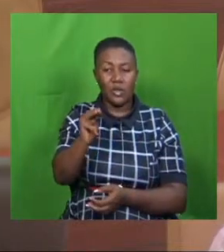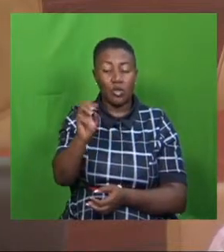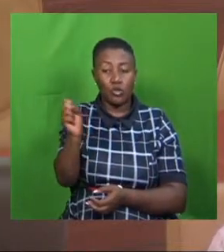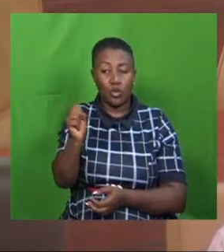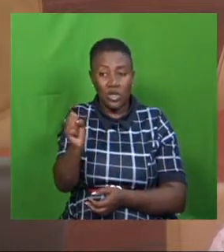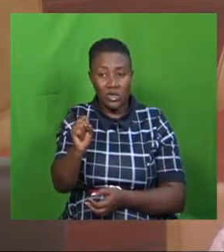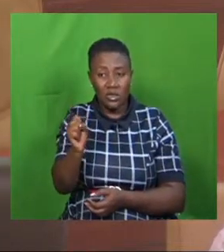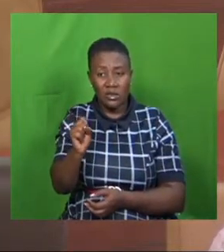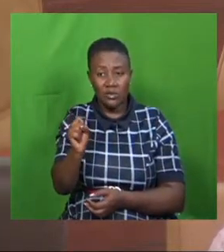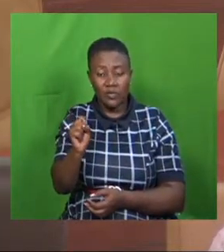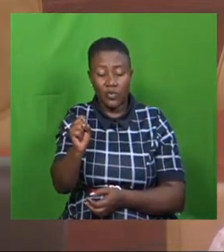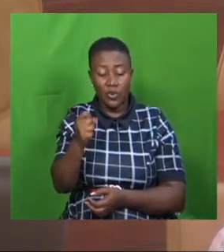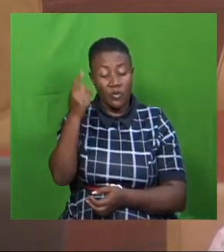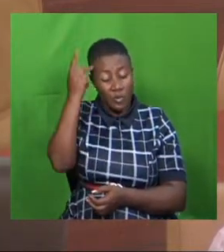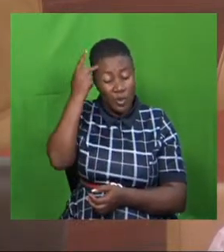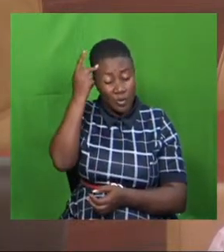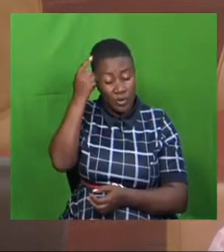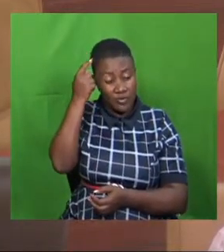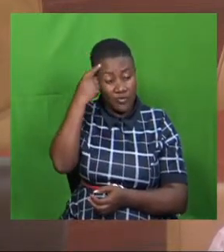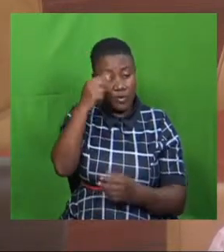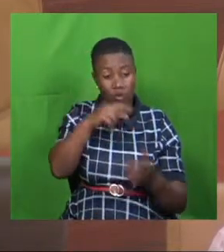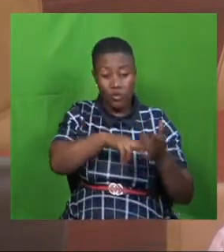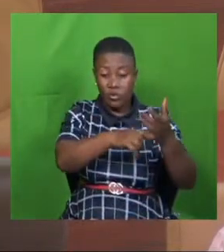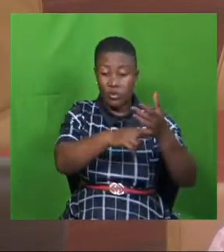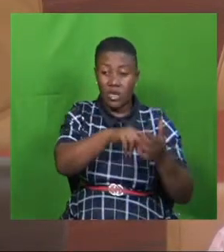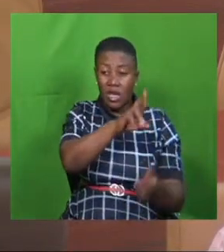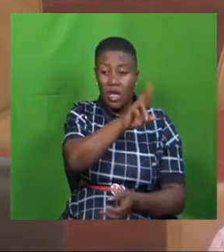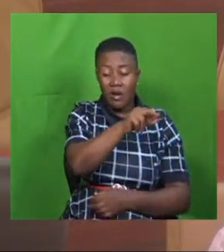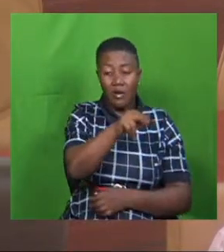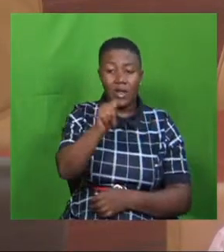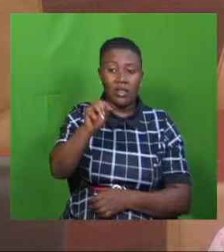of Accra Tamamoto Way. Thank you very much, Mr. Speaker.